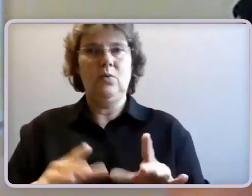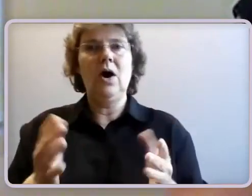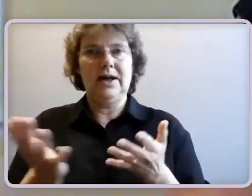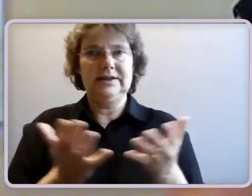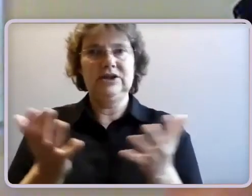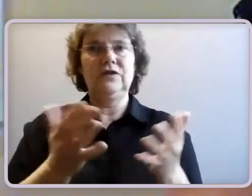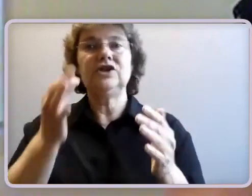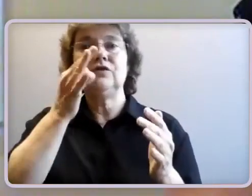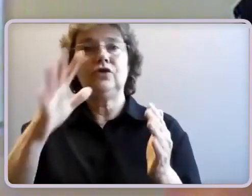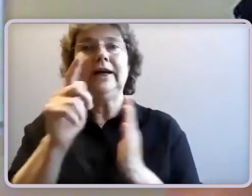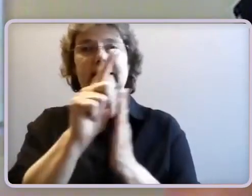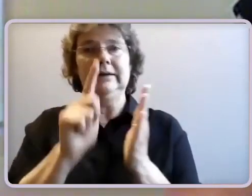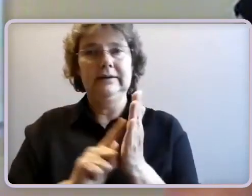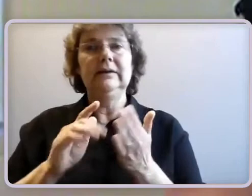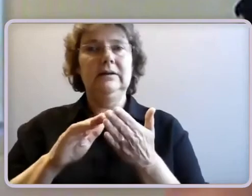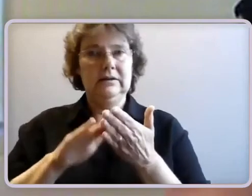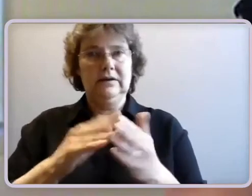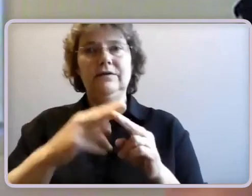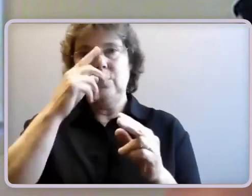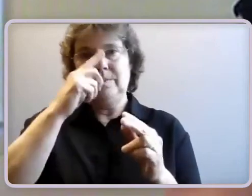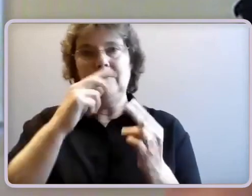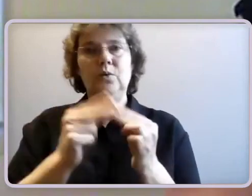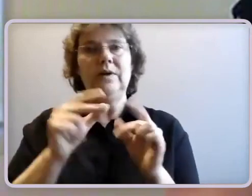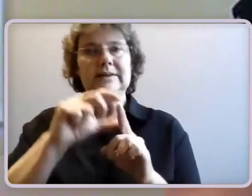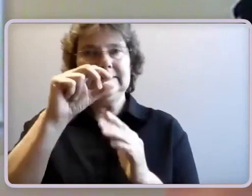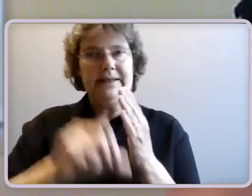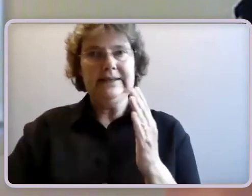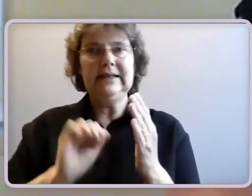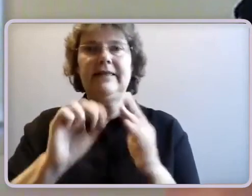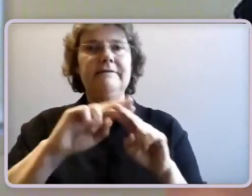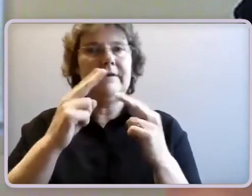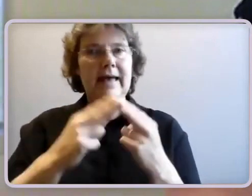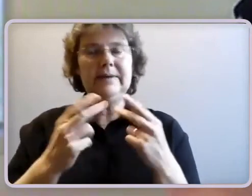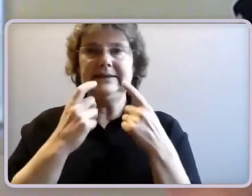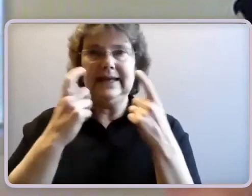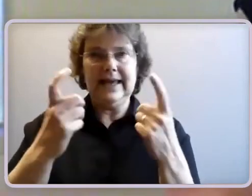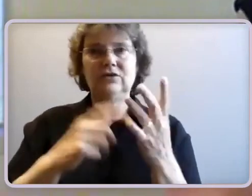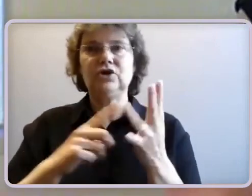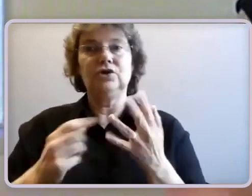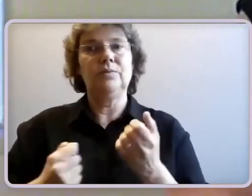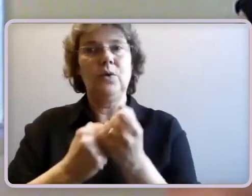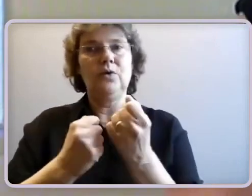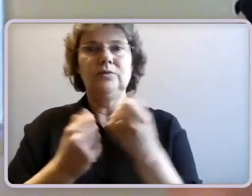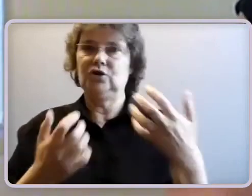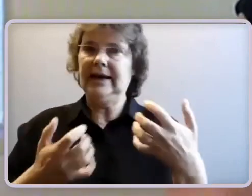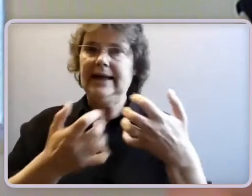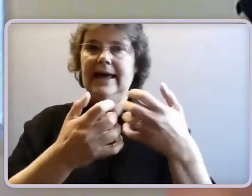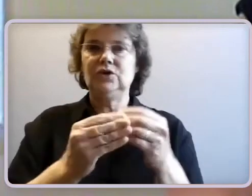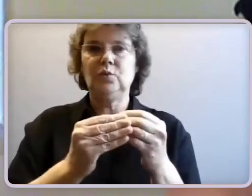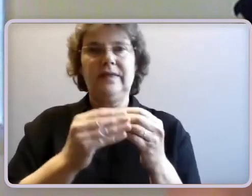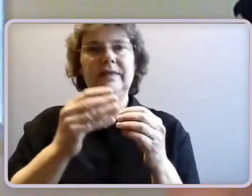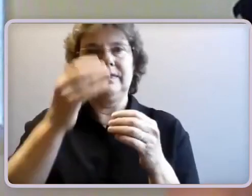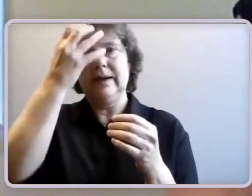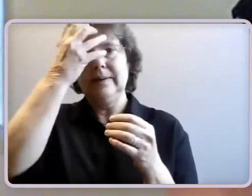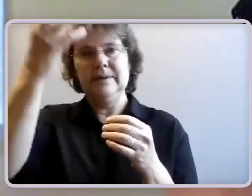disability, their families and carers to support them to engage with the Commission. There are 3 lawyers who work for